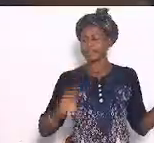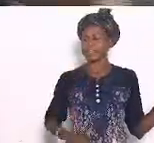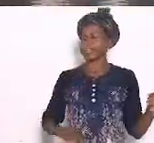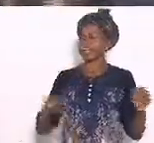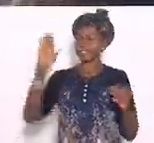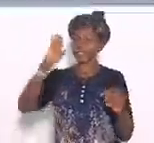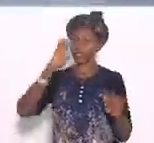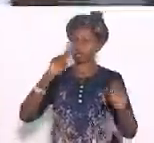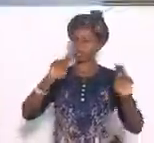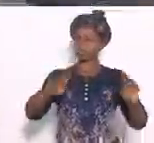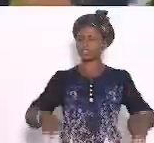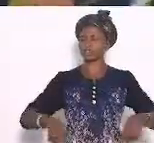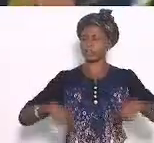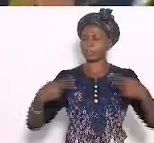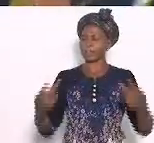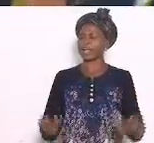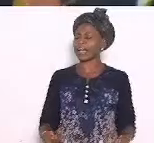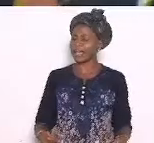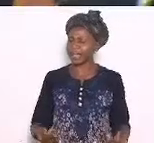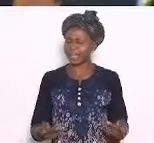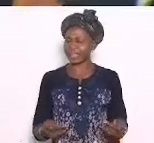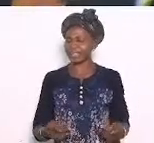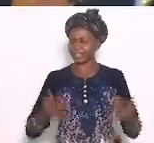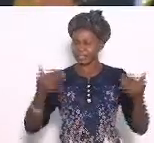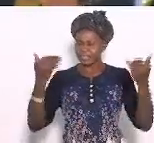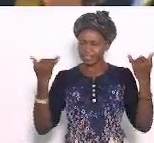Christ ch